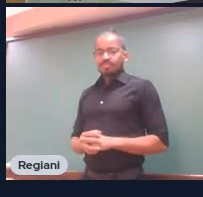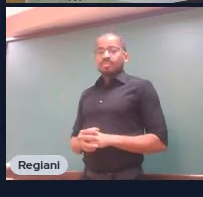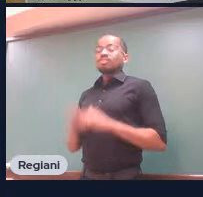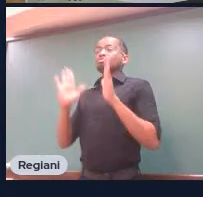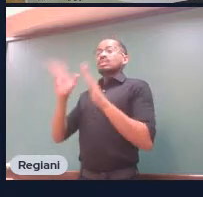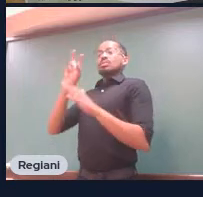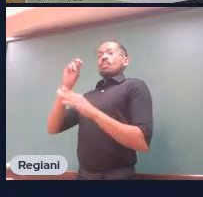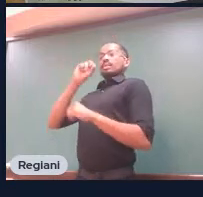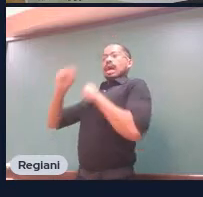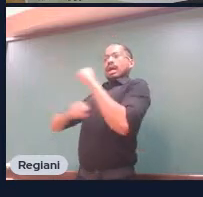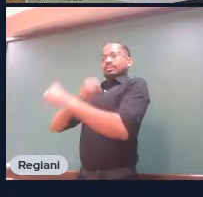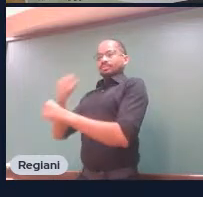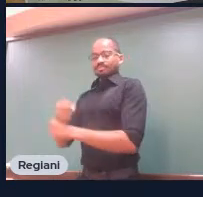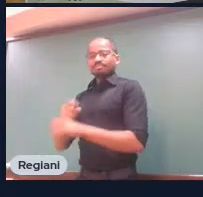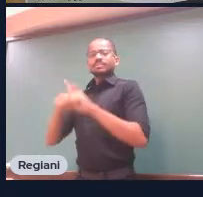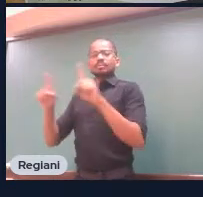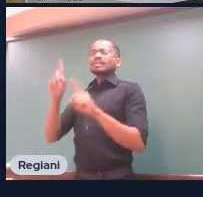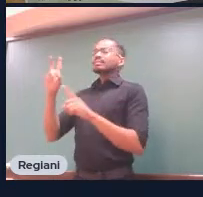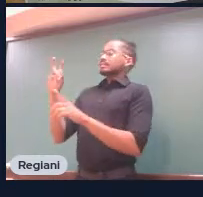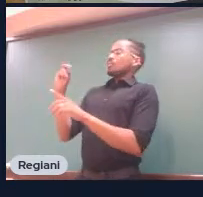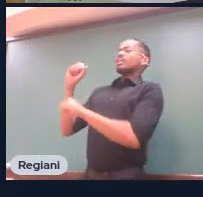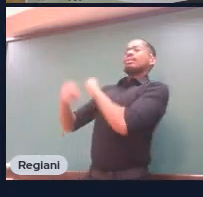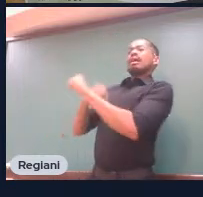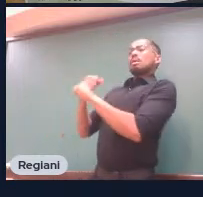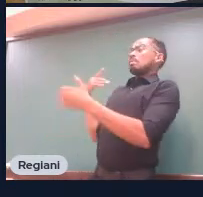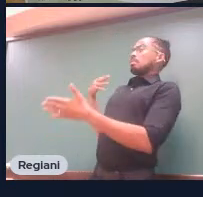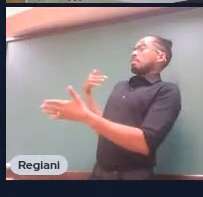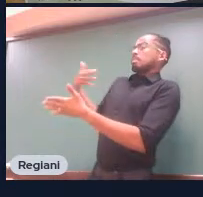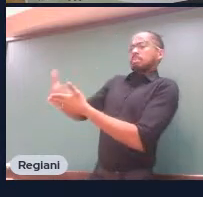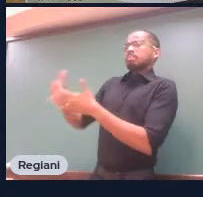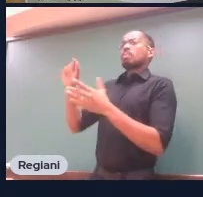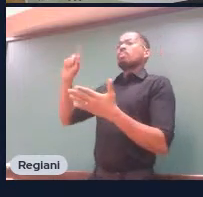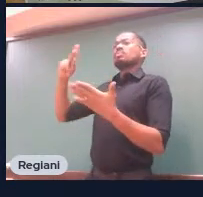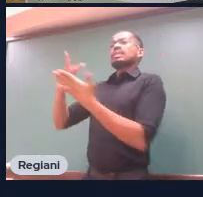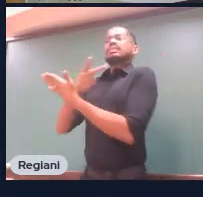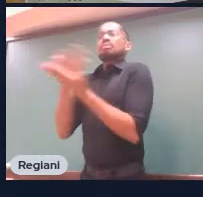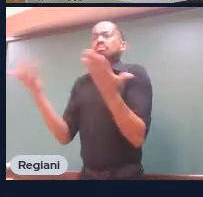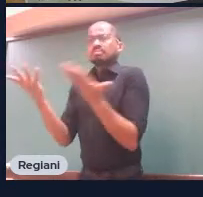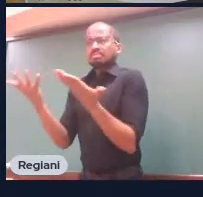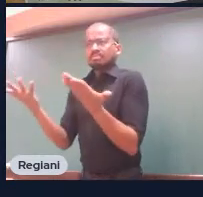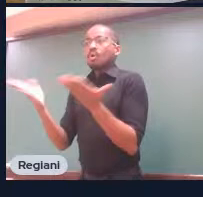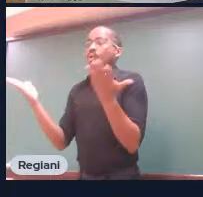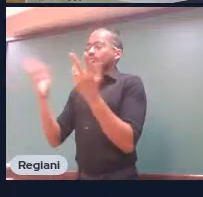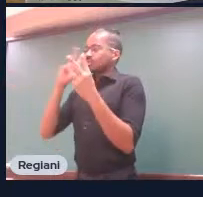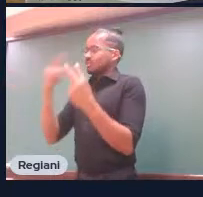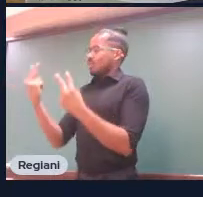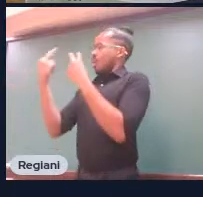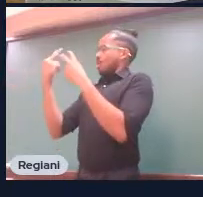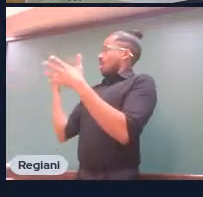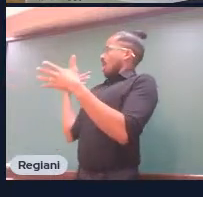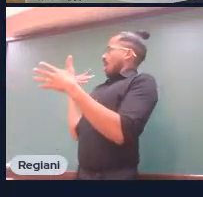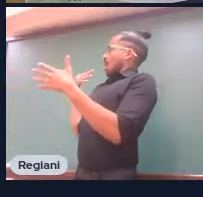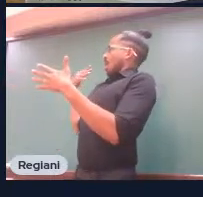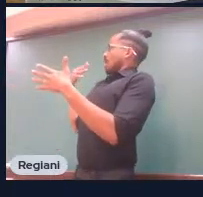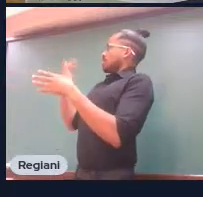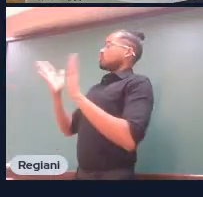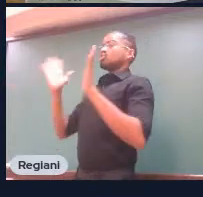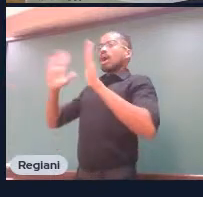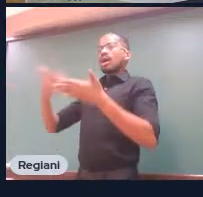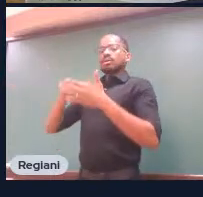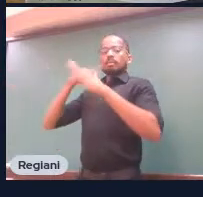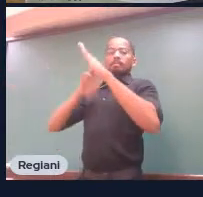humble beginnings only half a century ago, we, and that is my claim, 50 years later, reached stratospheric heights.